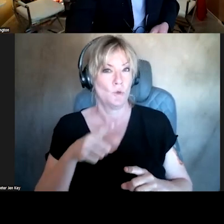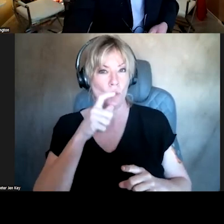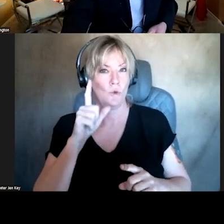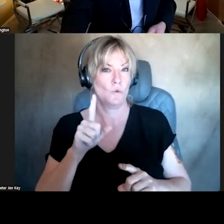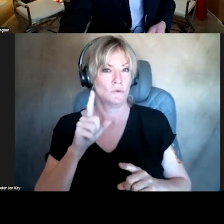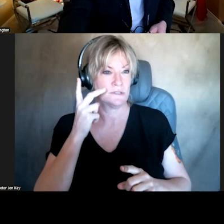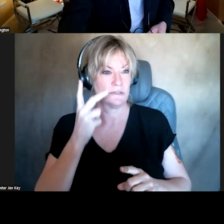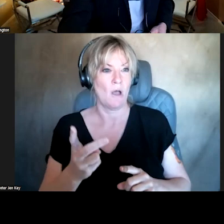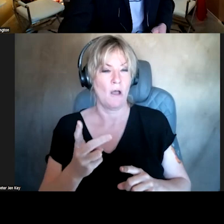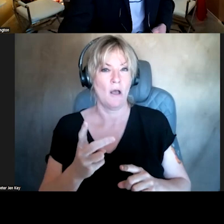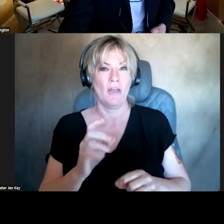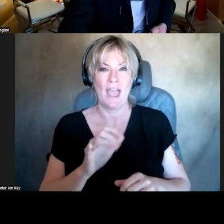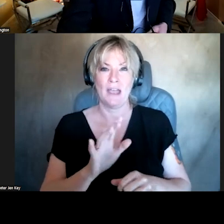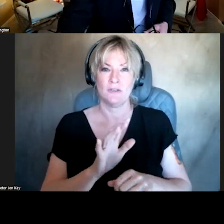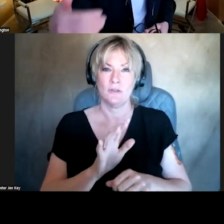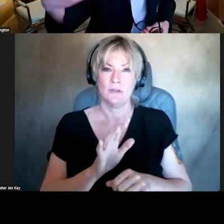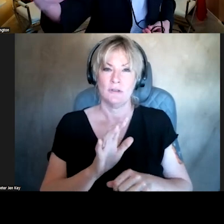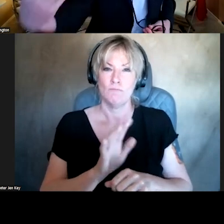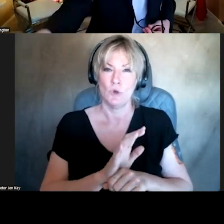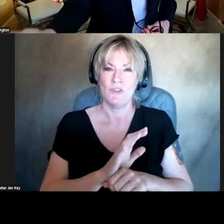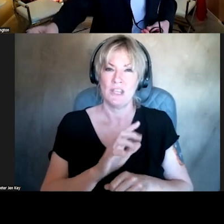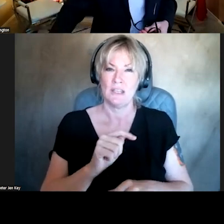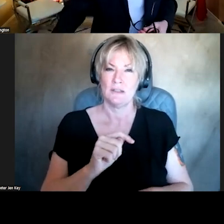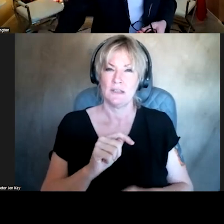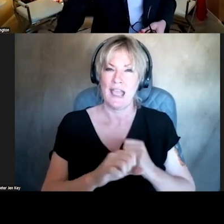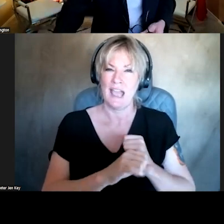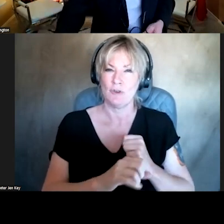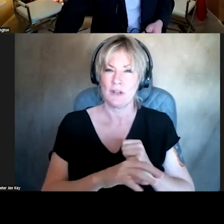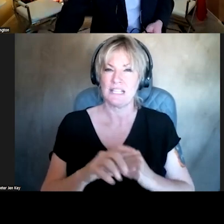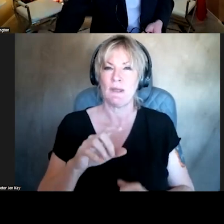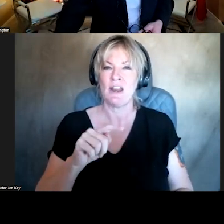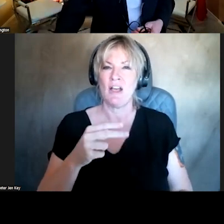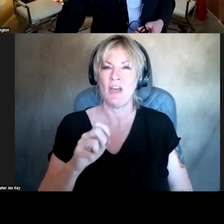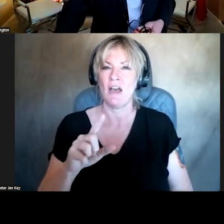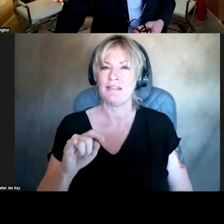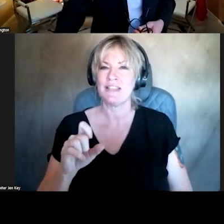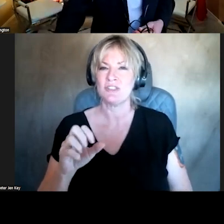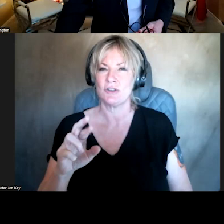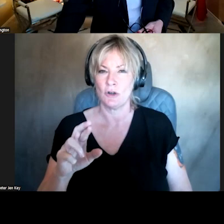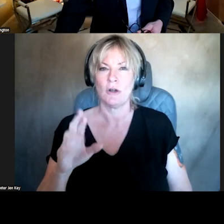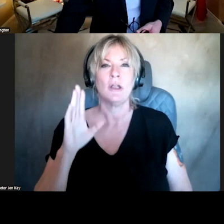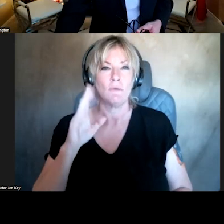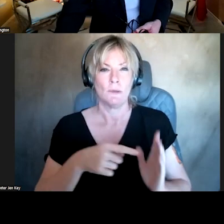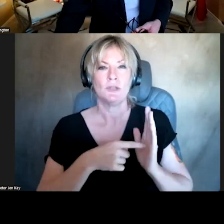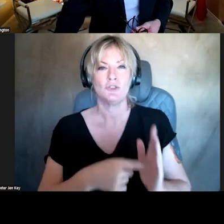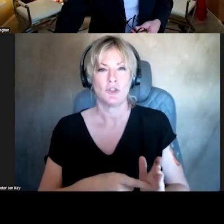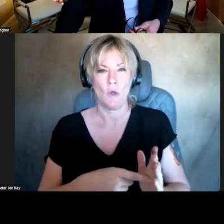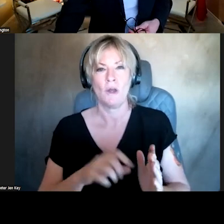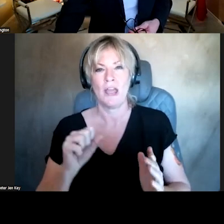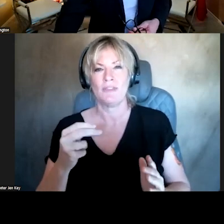saw the trailer to The Listener, which will be screened at the Chicago SAMHSA Grantee Conference next